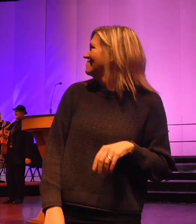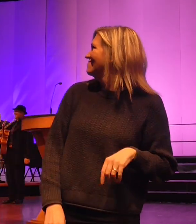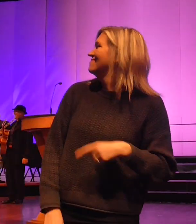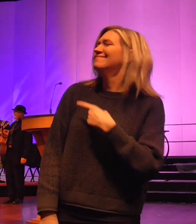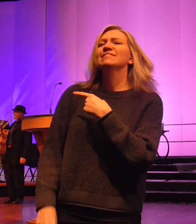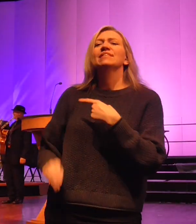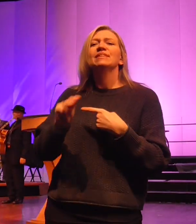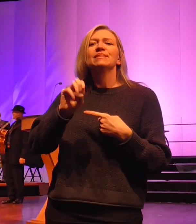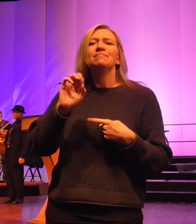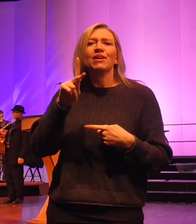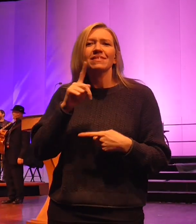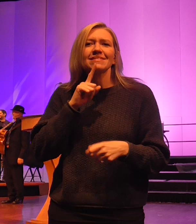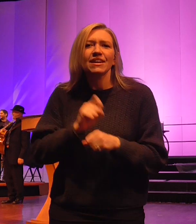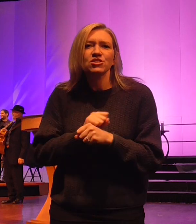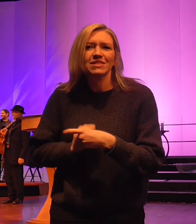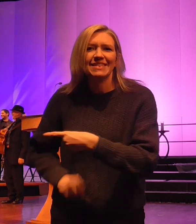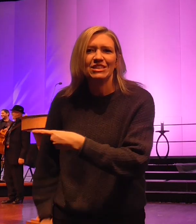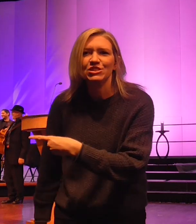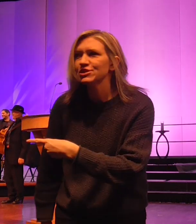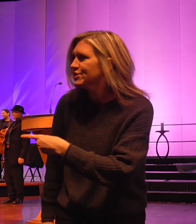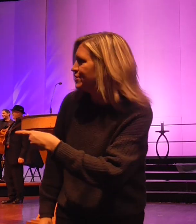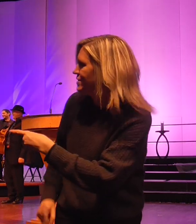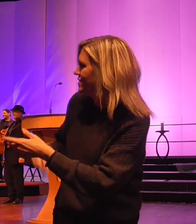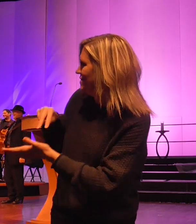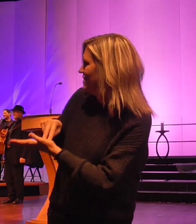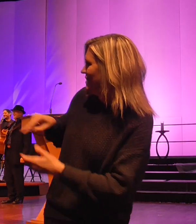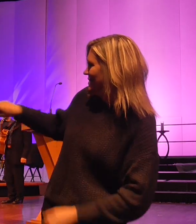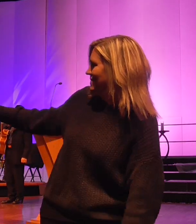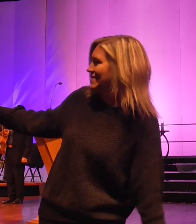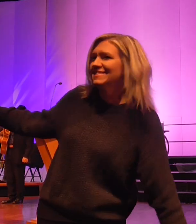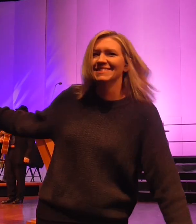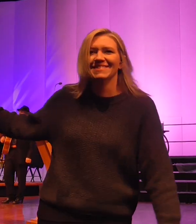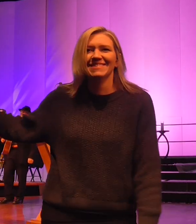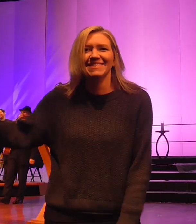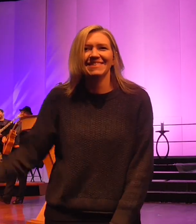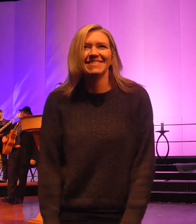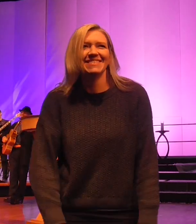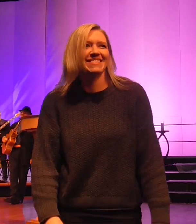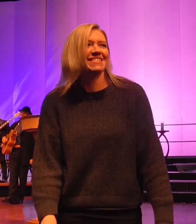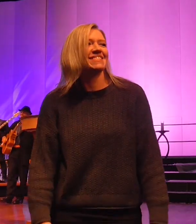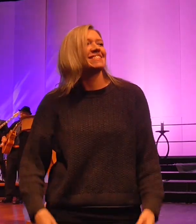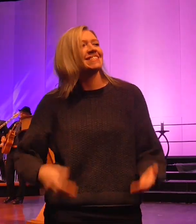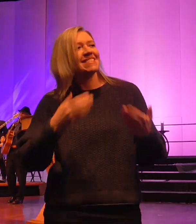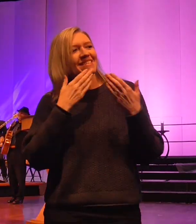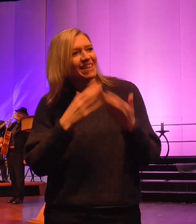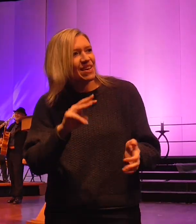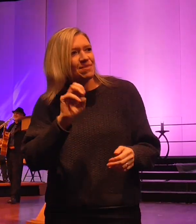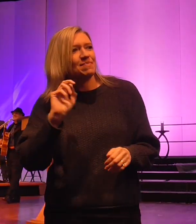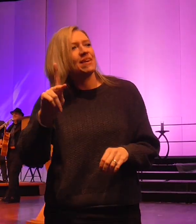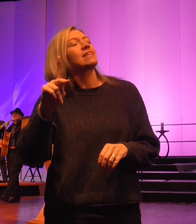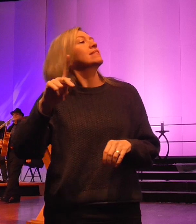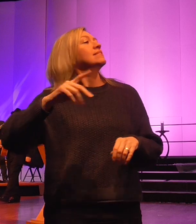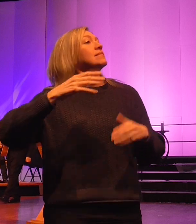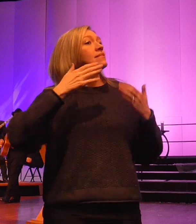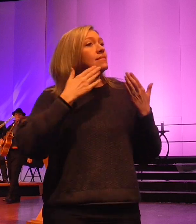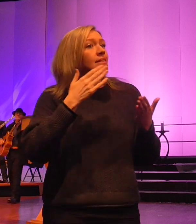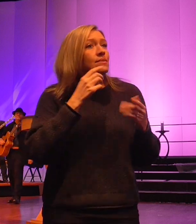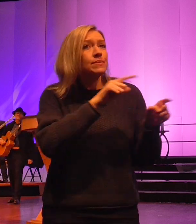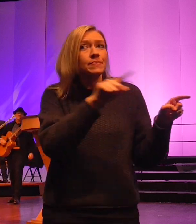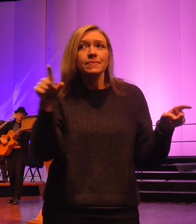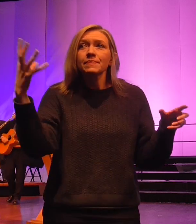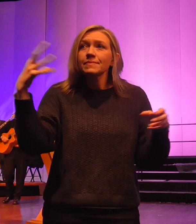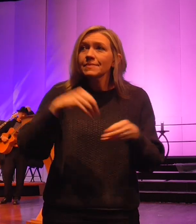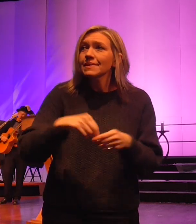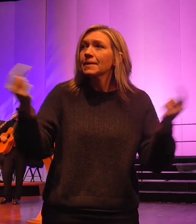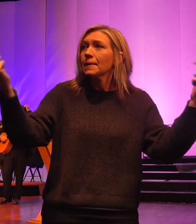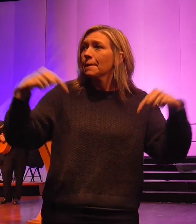Mark's actually right over here. He's tucked up. Thank you, Mark. Well, thank you all for coming. I just wanted to